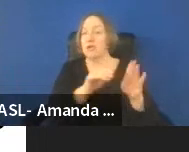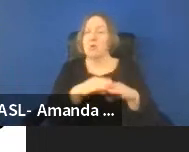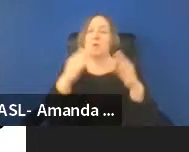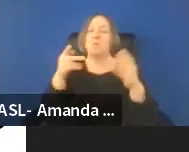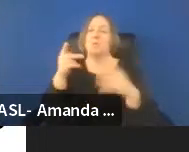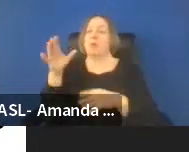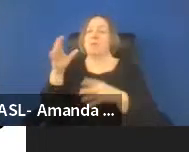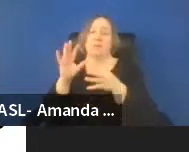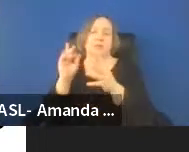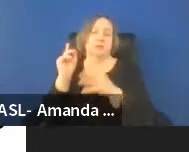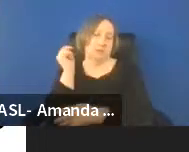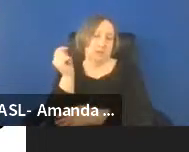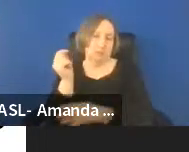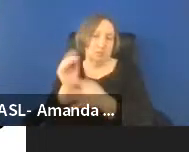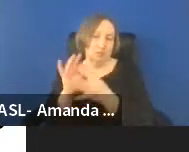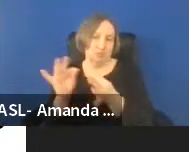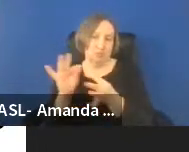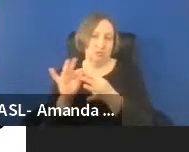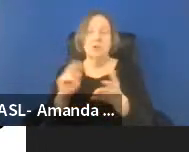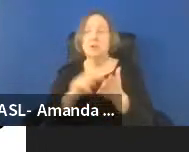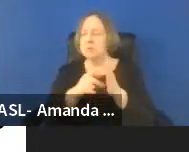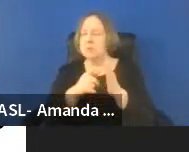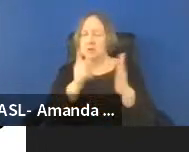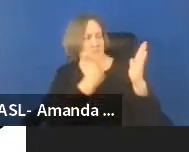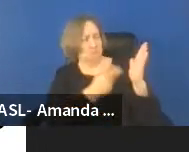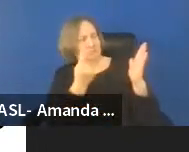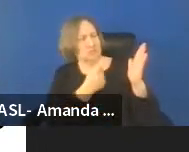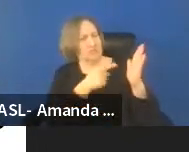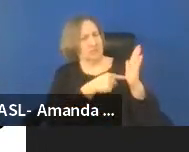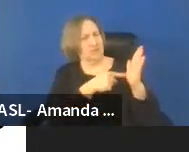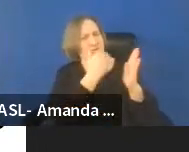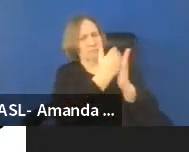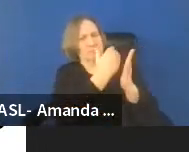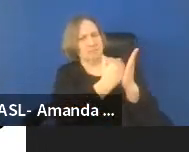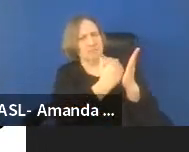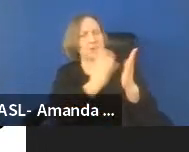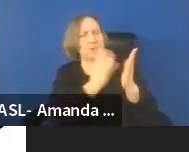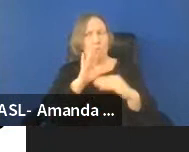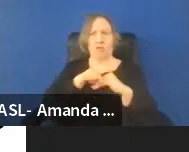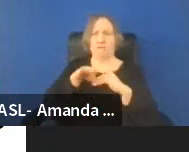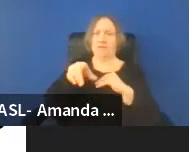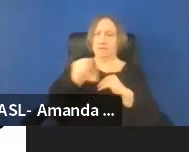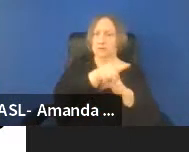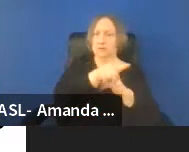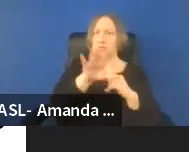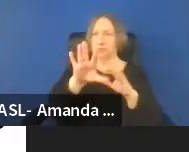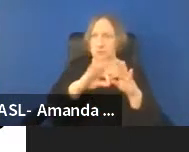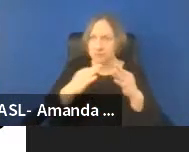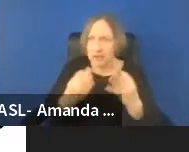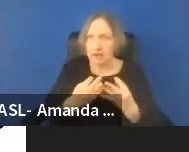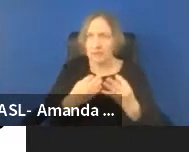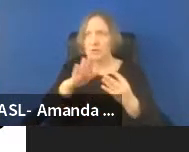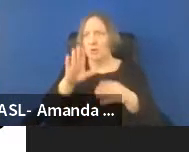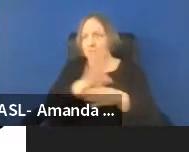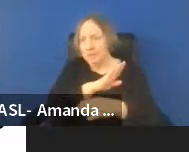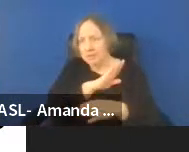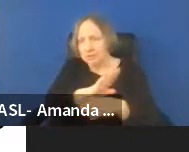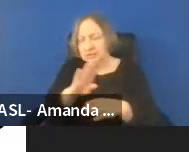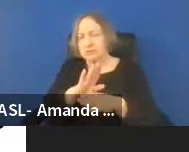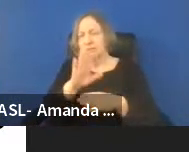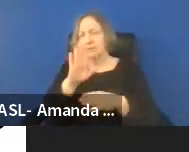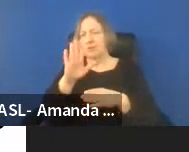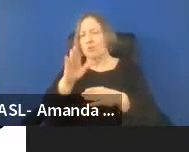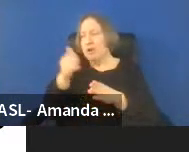testimony, which means if you see an item on the agenda that will impact you, your family, your business, or